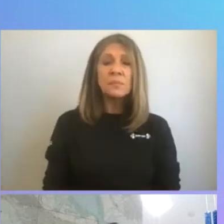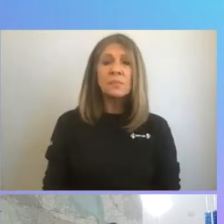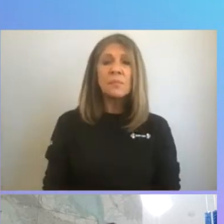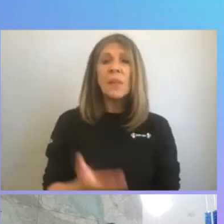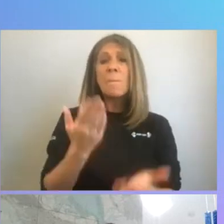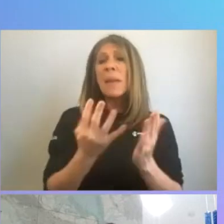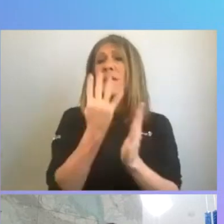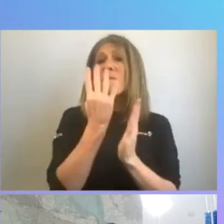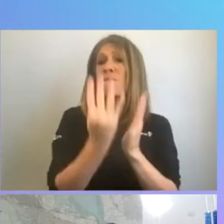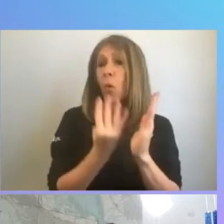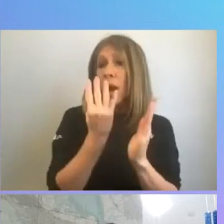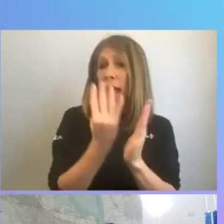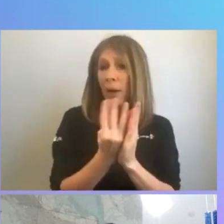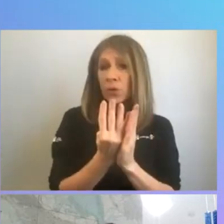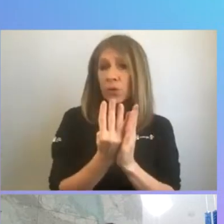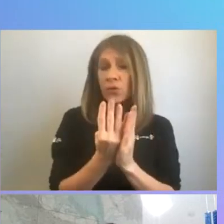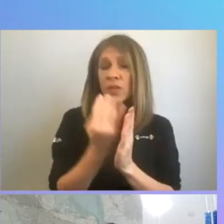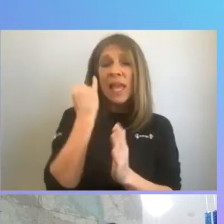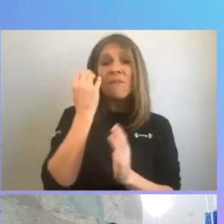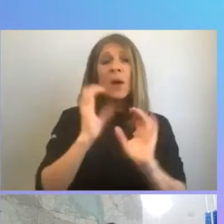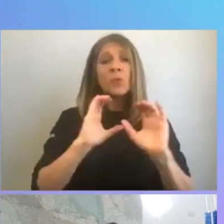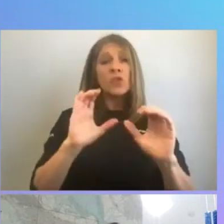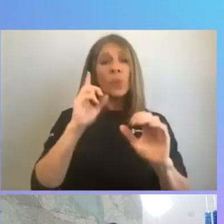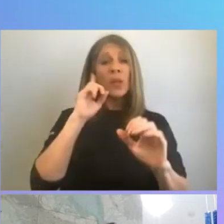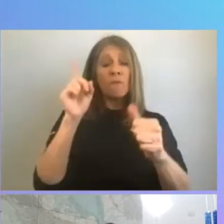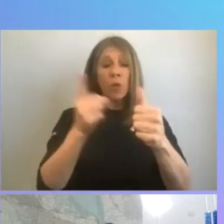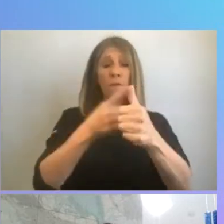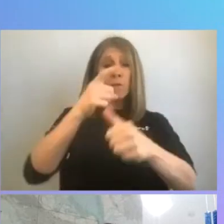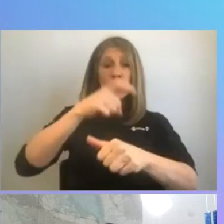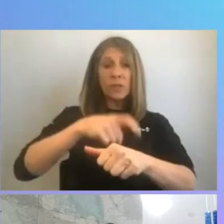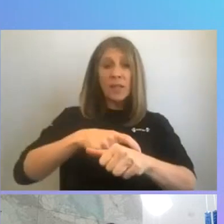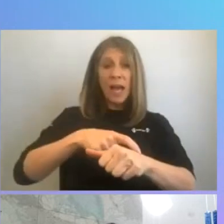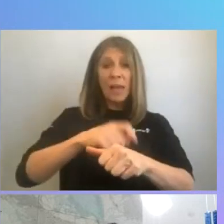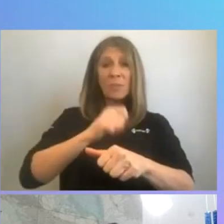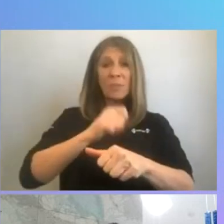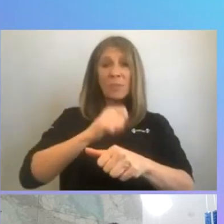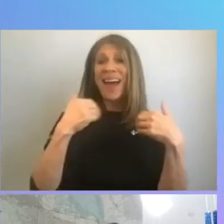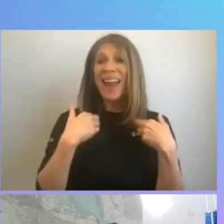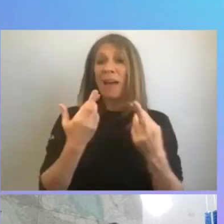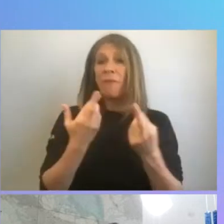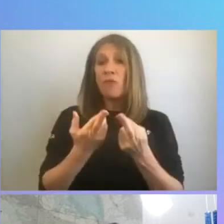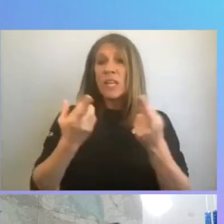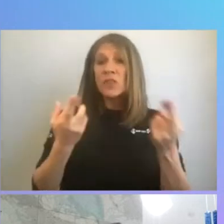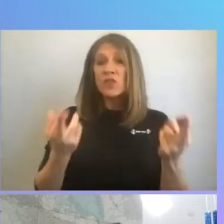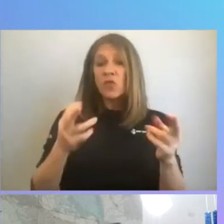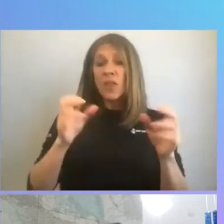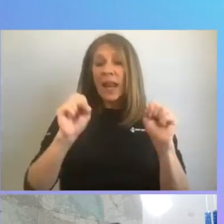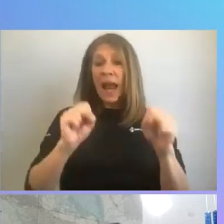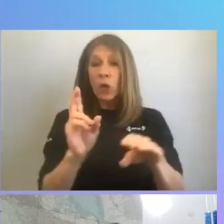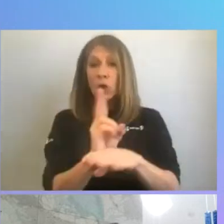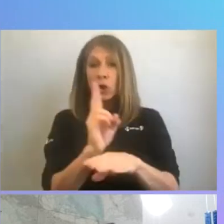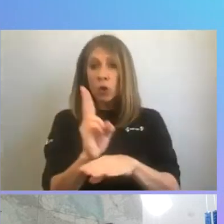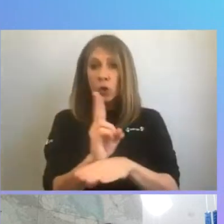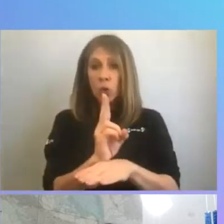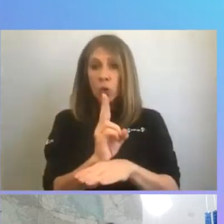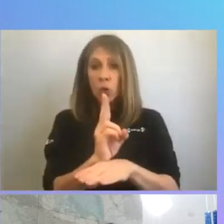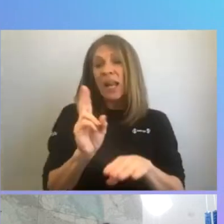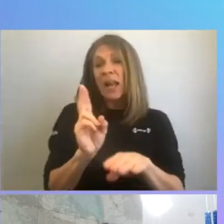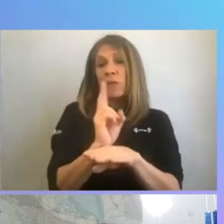maybe 4 hours if I was doing it for the first time and didn't have resources that I could draw on that I'd done